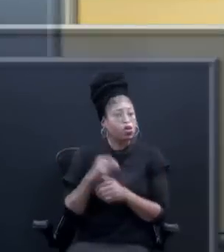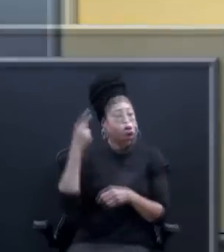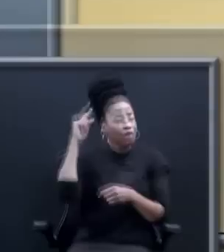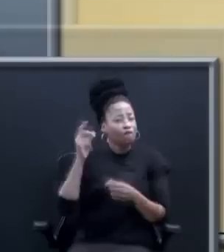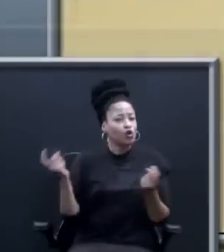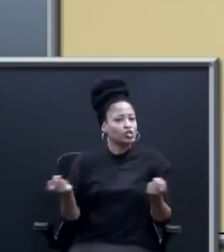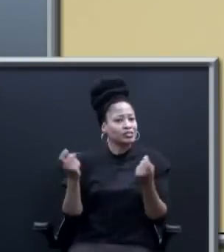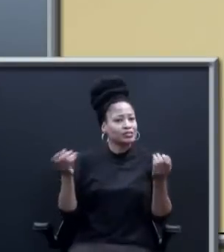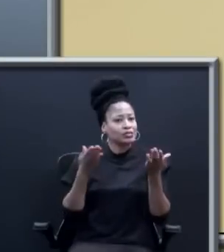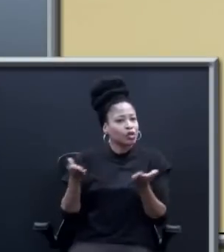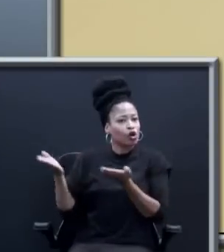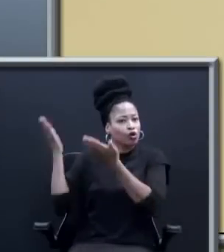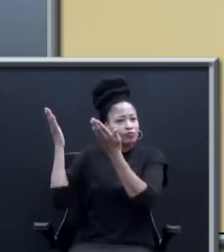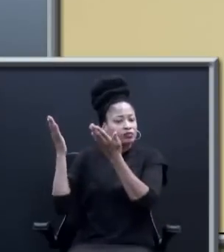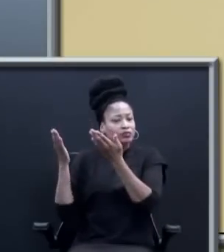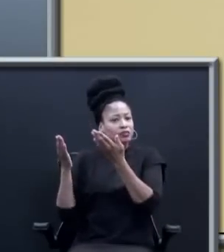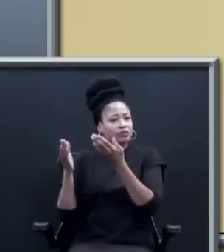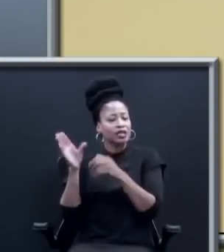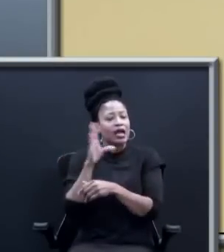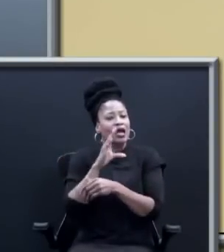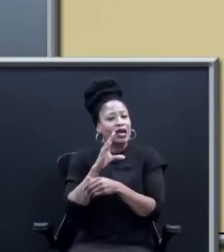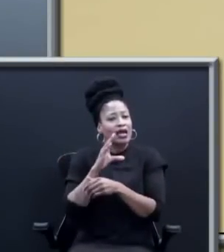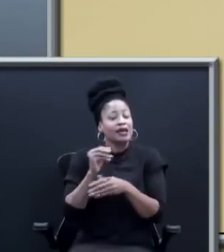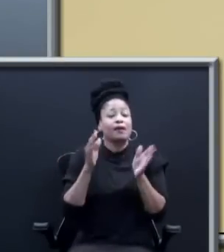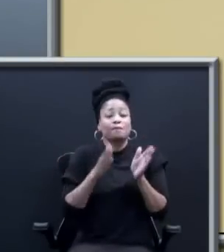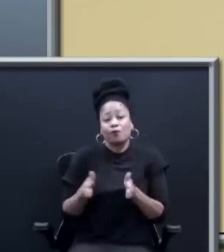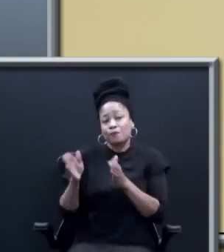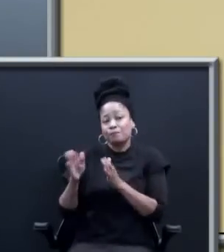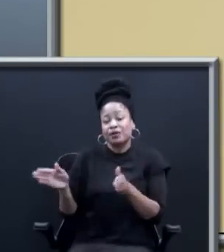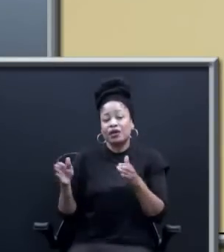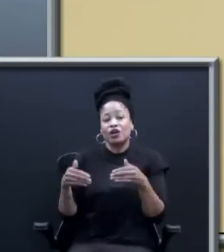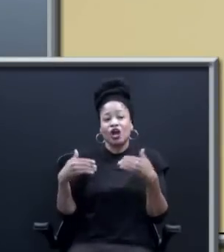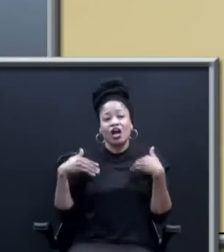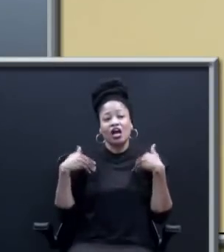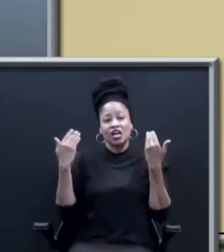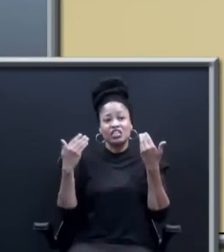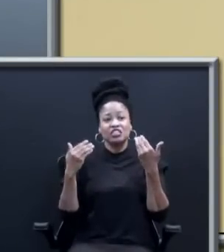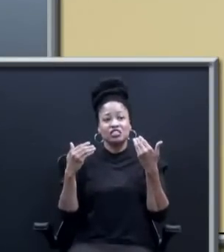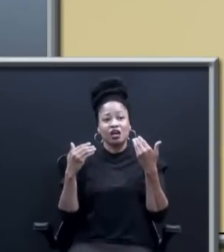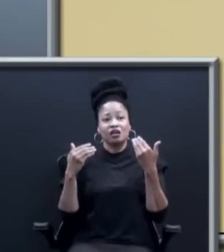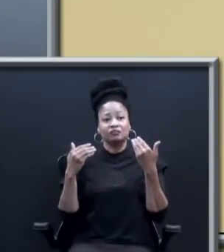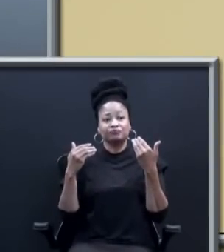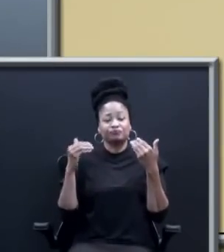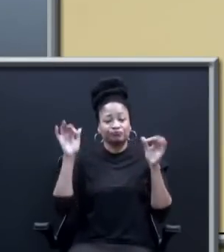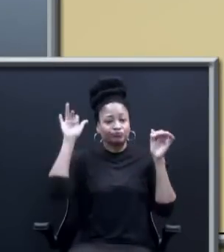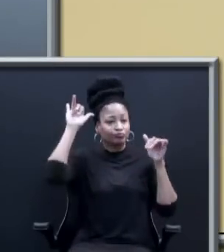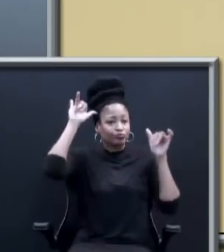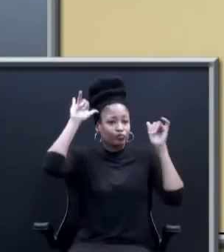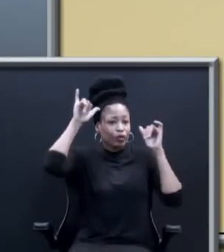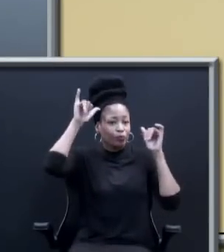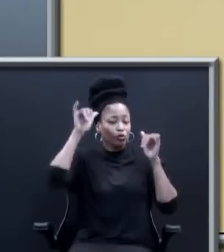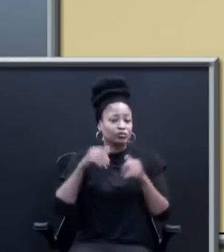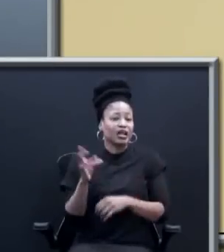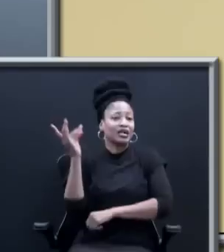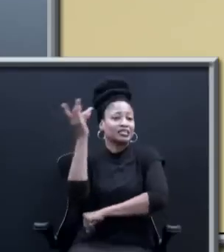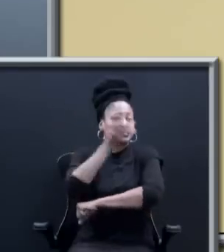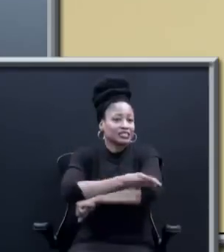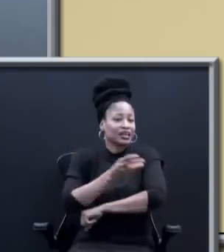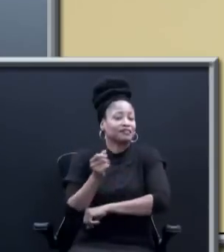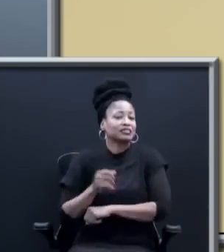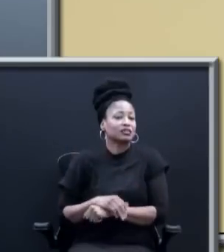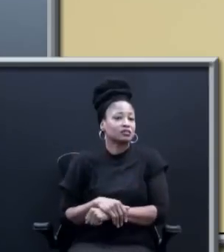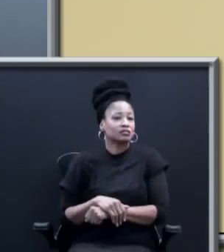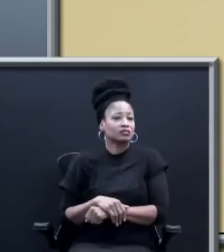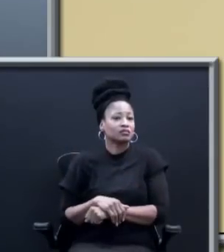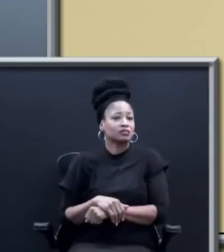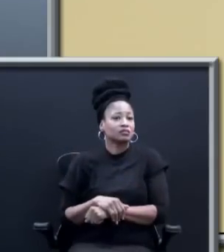They shall also prepare a young bullock and a ram out of the flock without blemish. Go ahead. 7 days shall they purge the